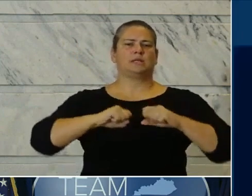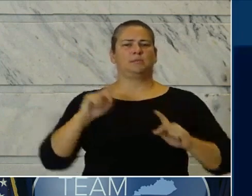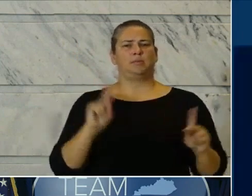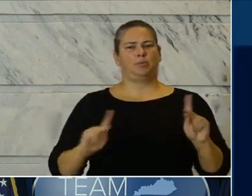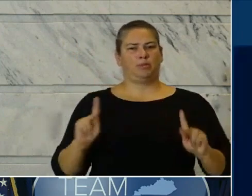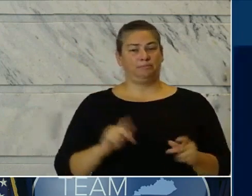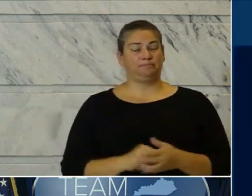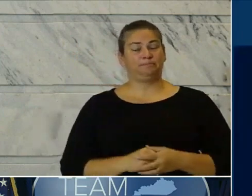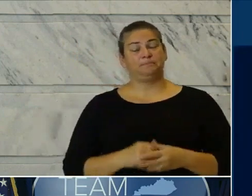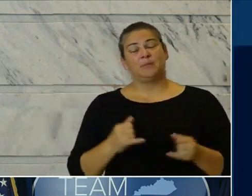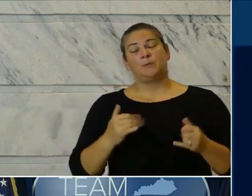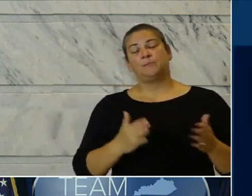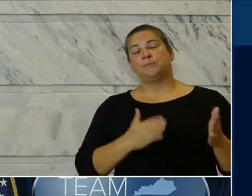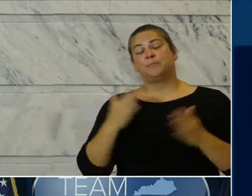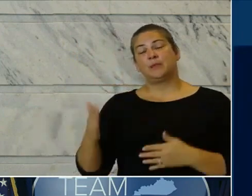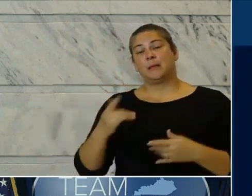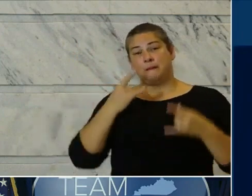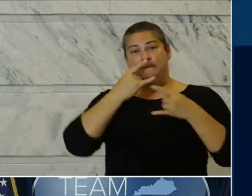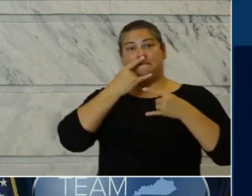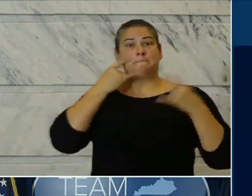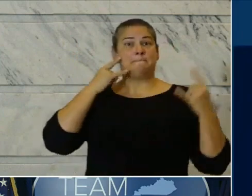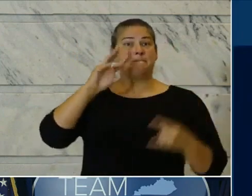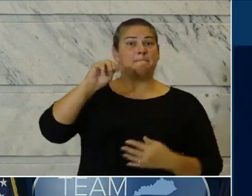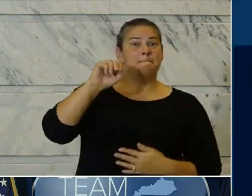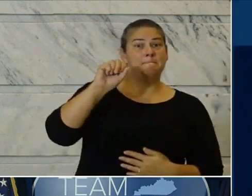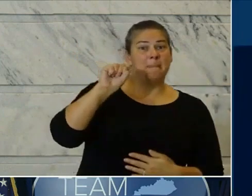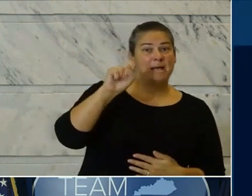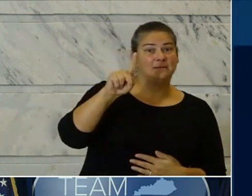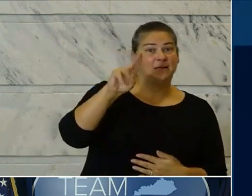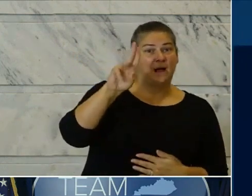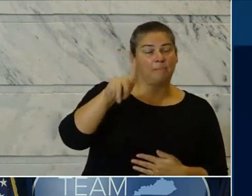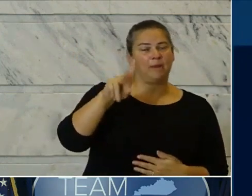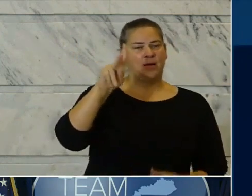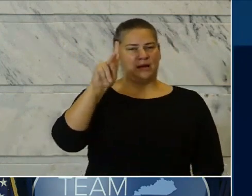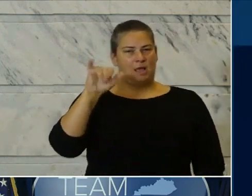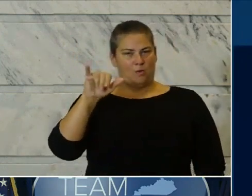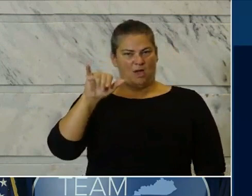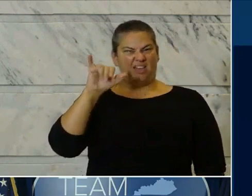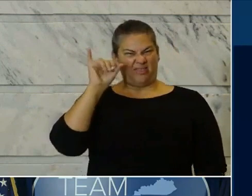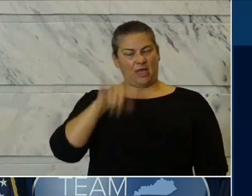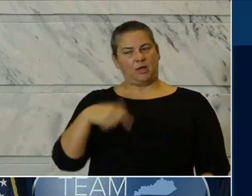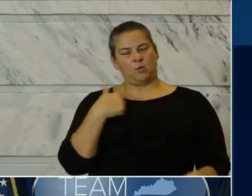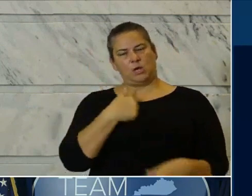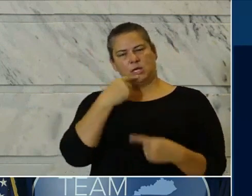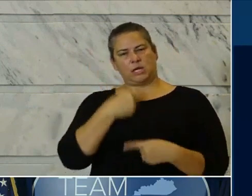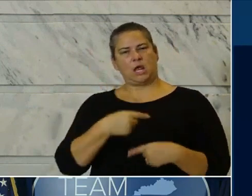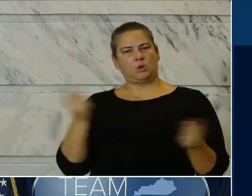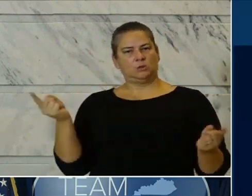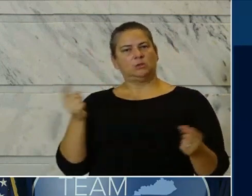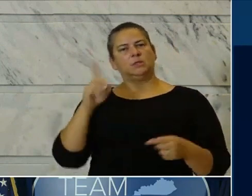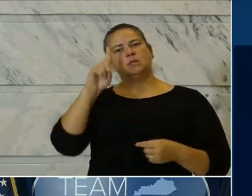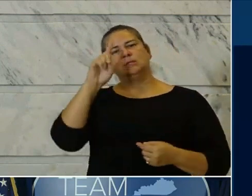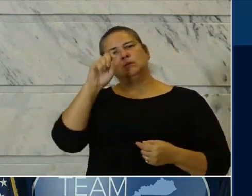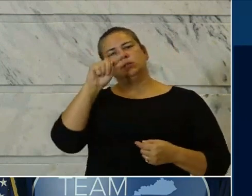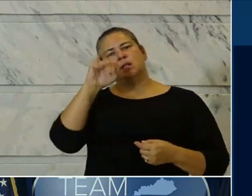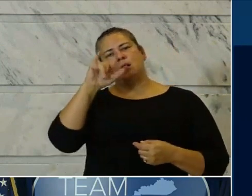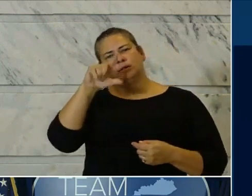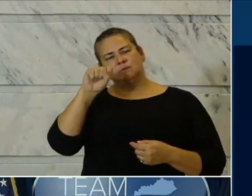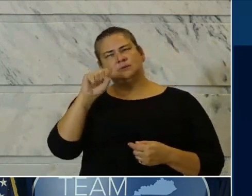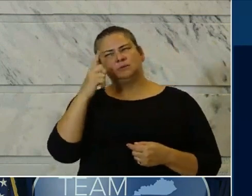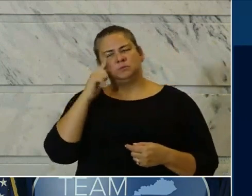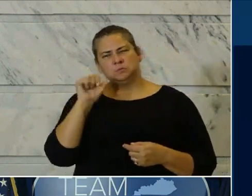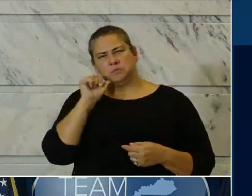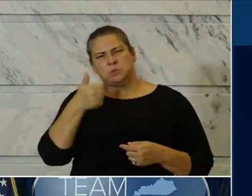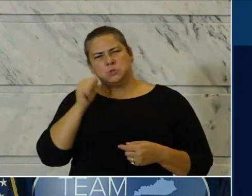finally, Mask Up KY. We'll be announcing the details, I believe,